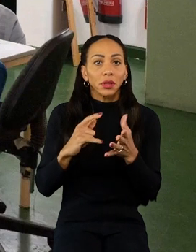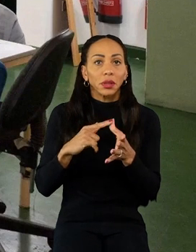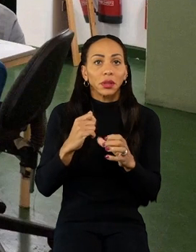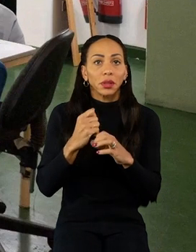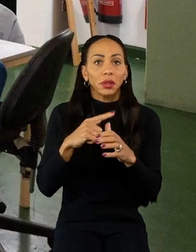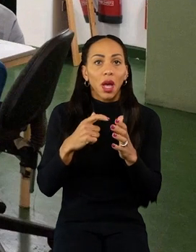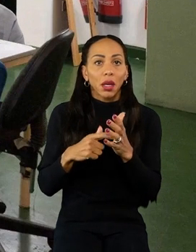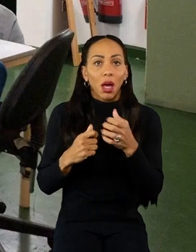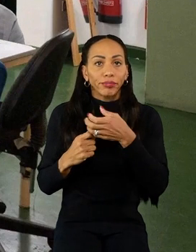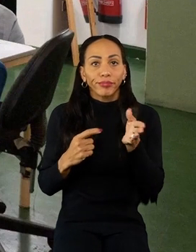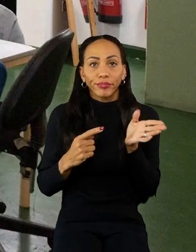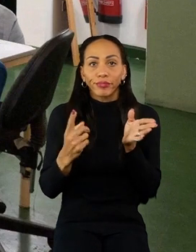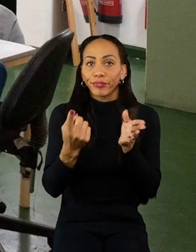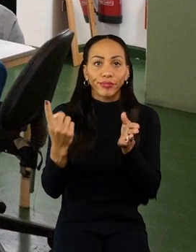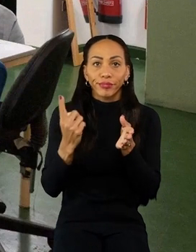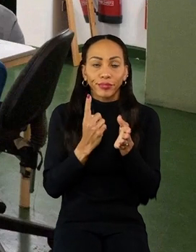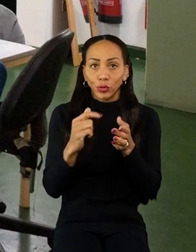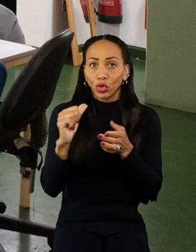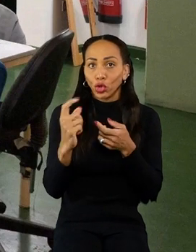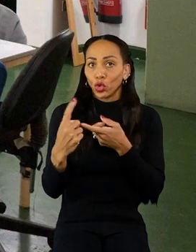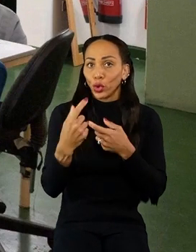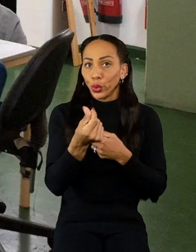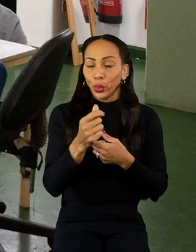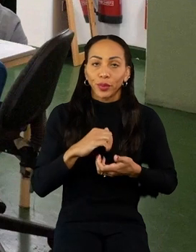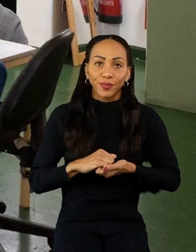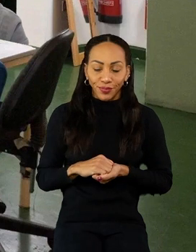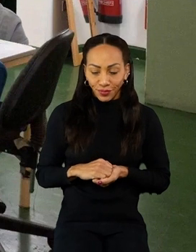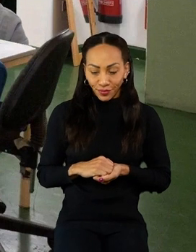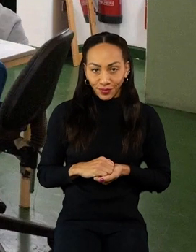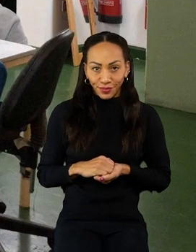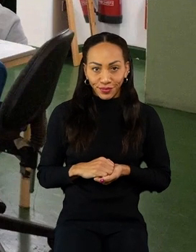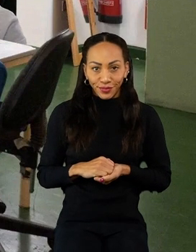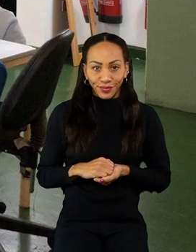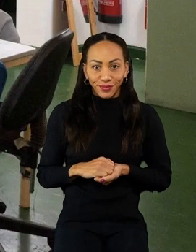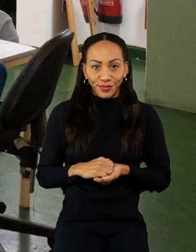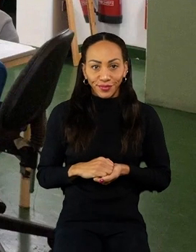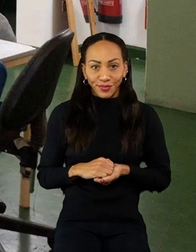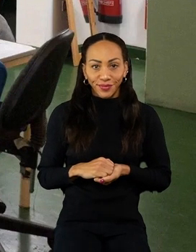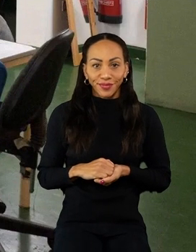I think I've let him in now. Should be joining us any minute.